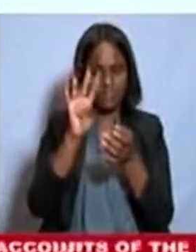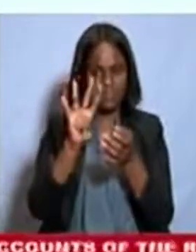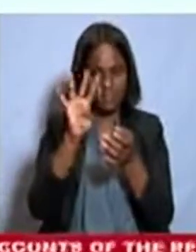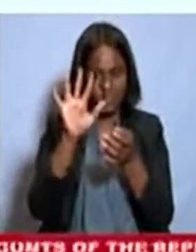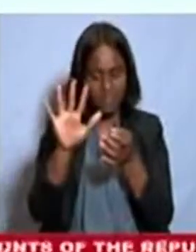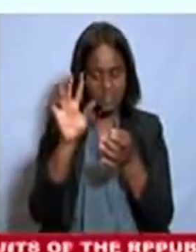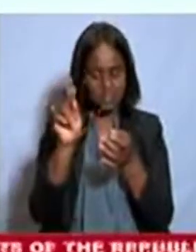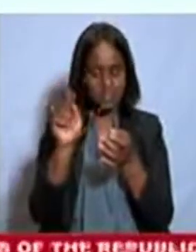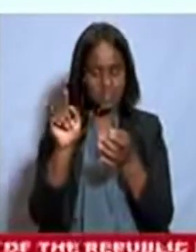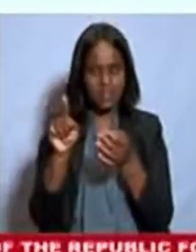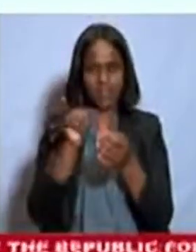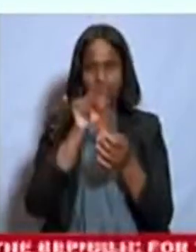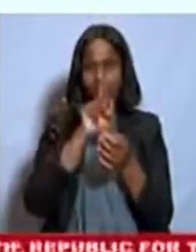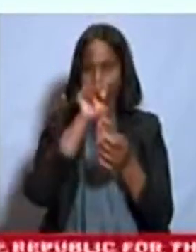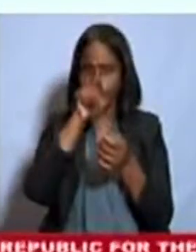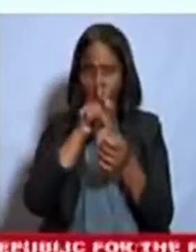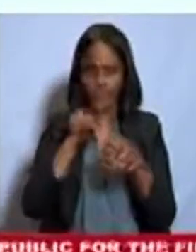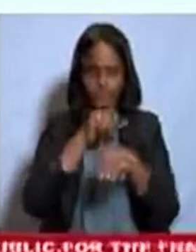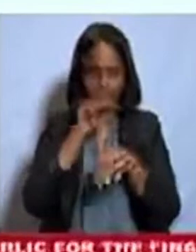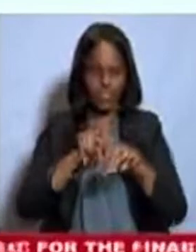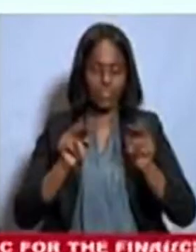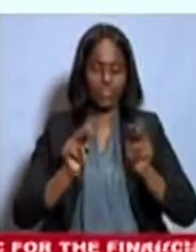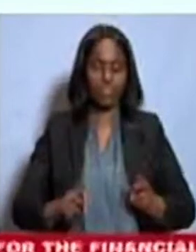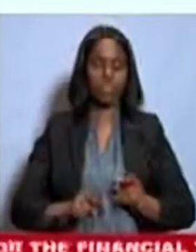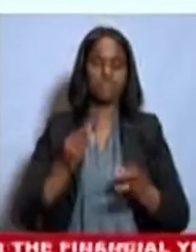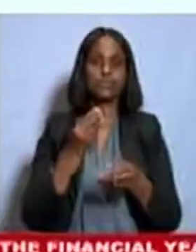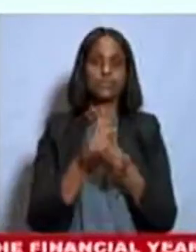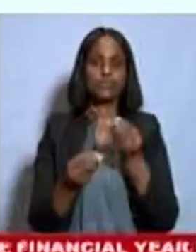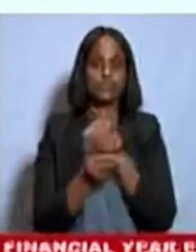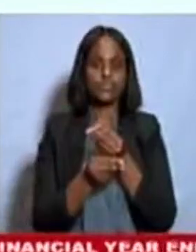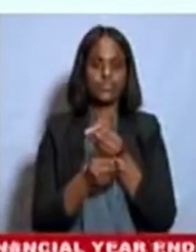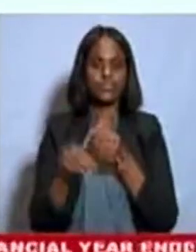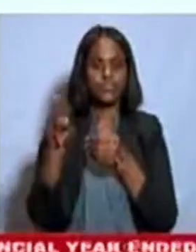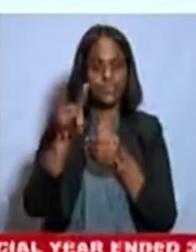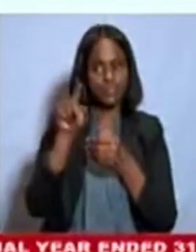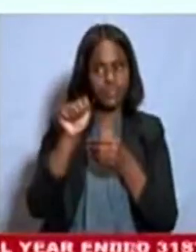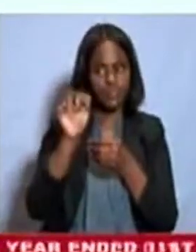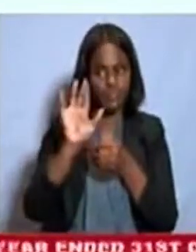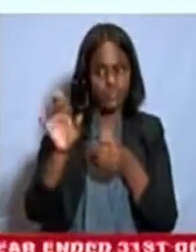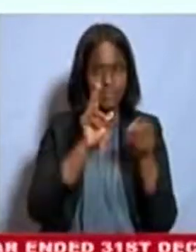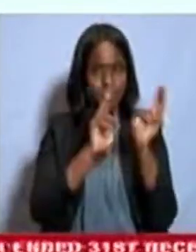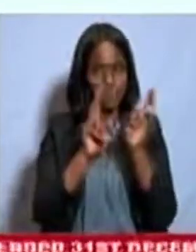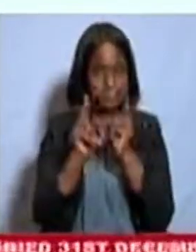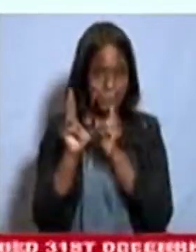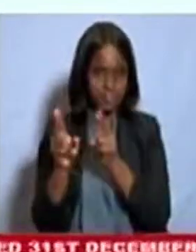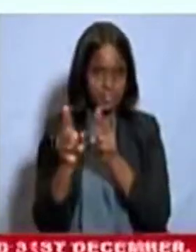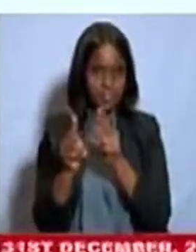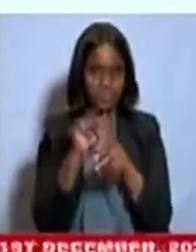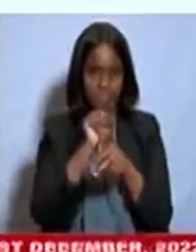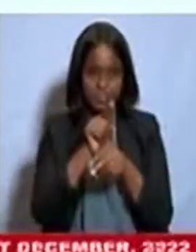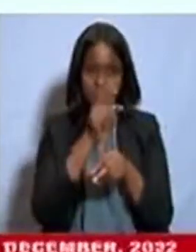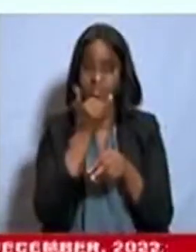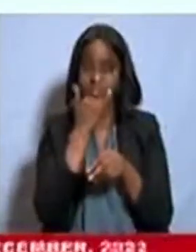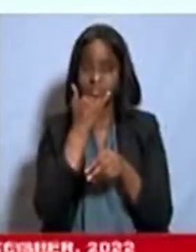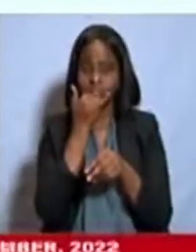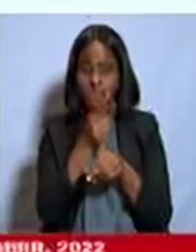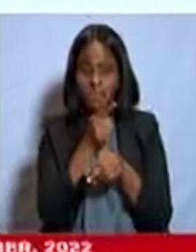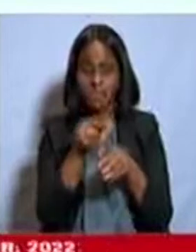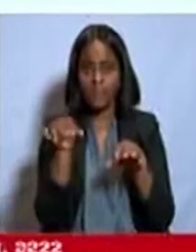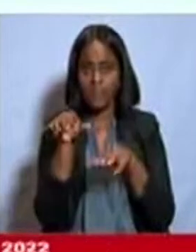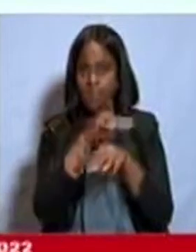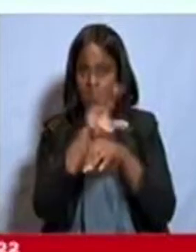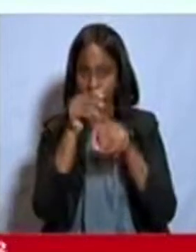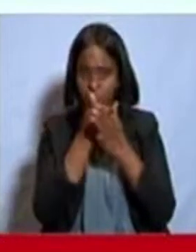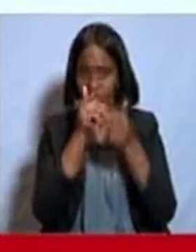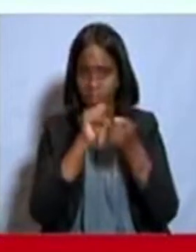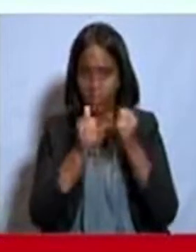248,845 kwacha as NEMA contributions. Controlling Officer's response: cause, the oversight